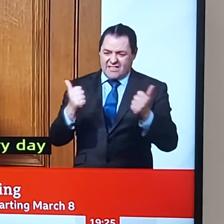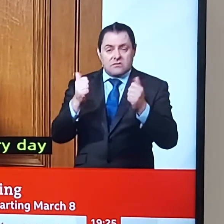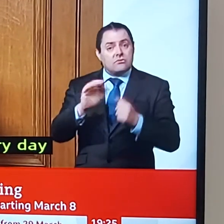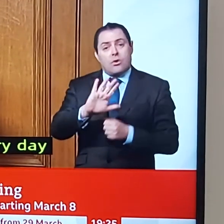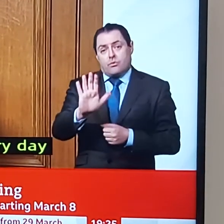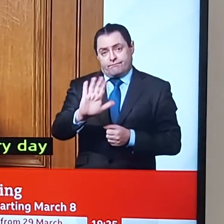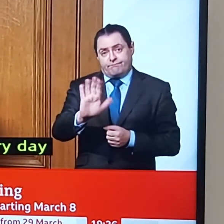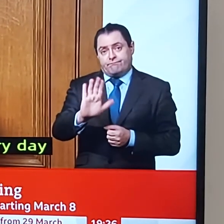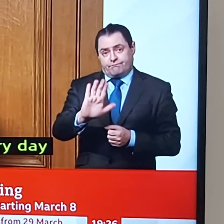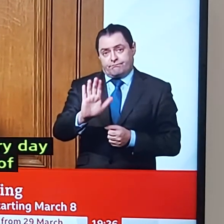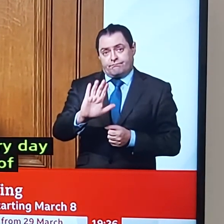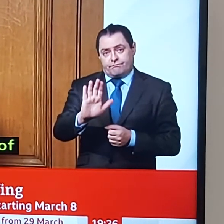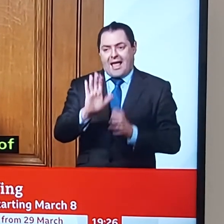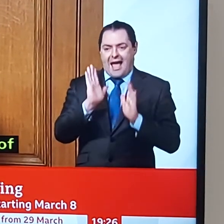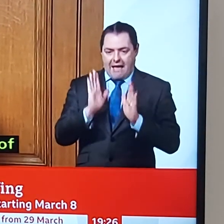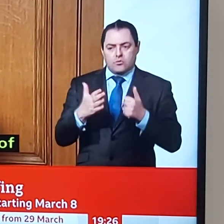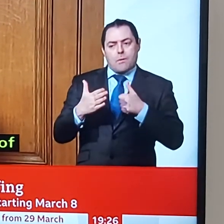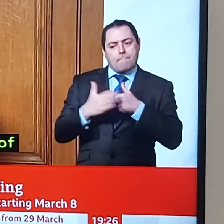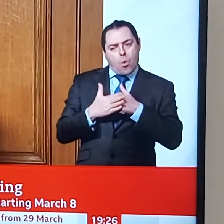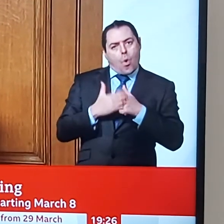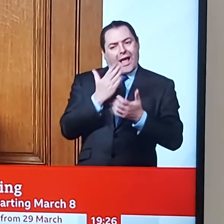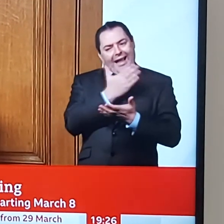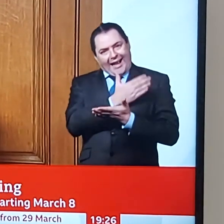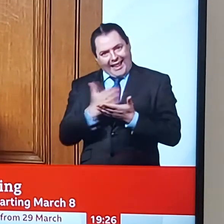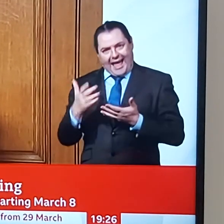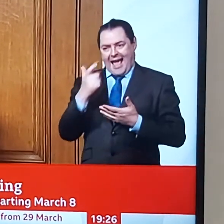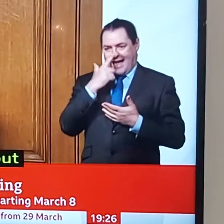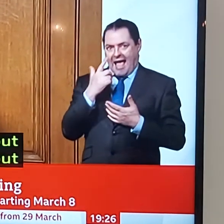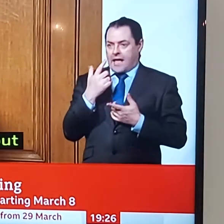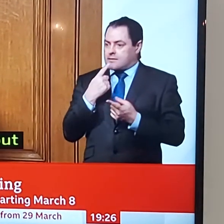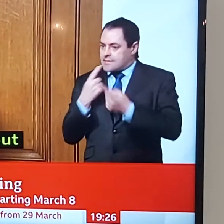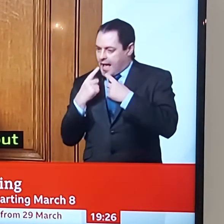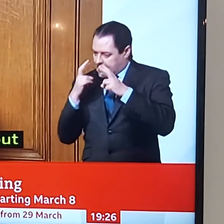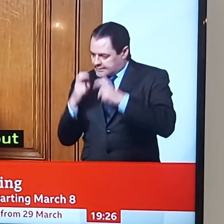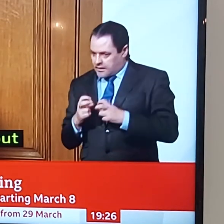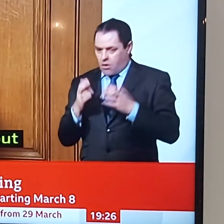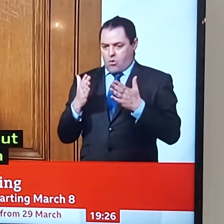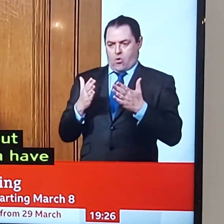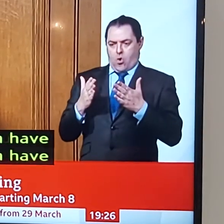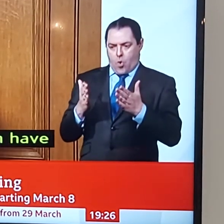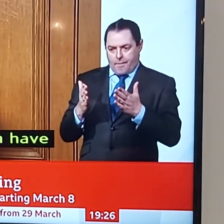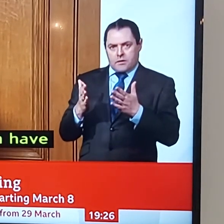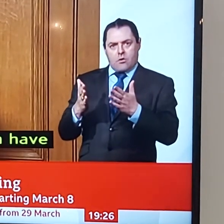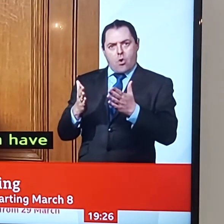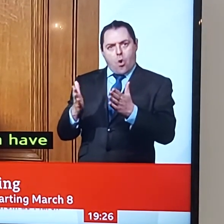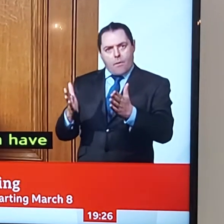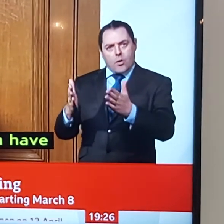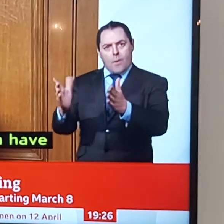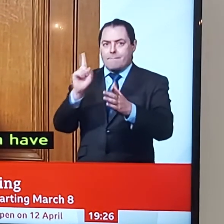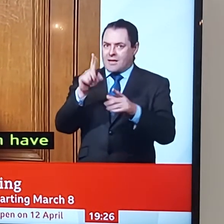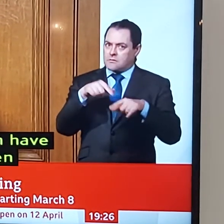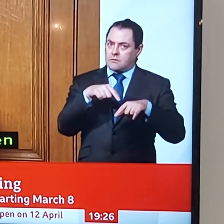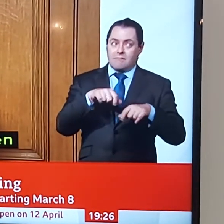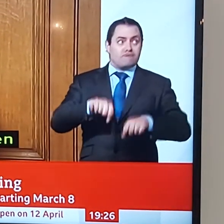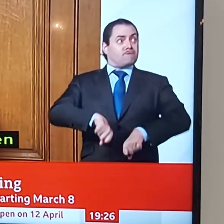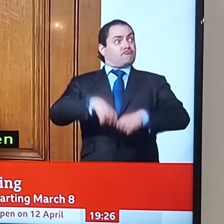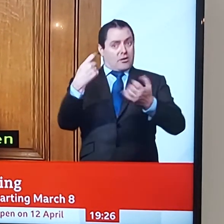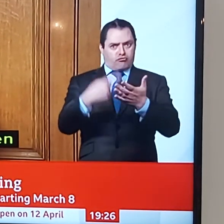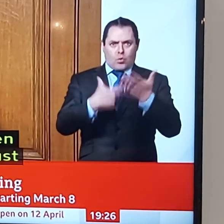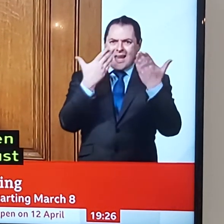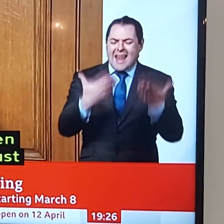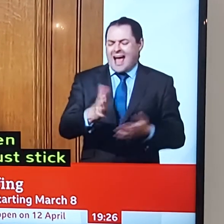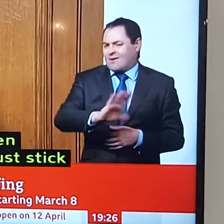risk-based, data-driven opening up, but everybody must stick to the guidelines as they go through the different stages, because if we don't do that,